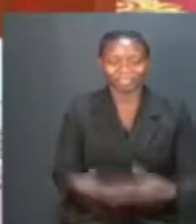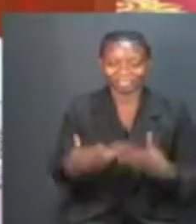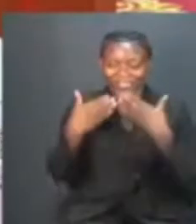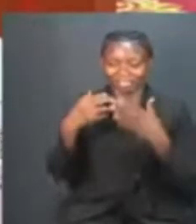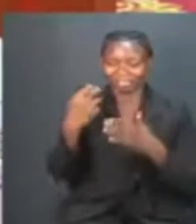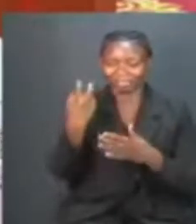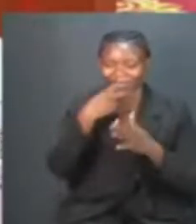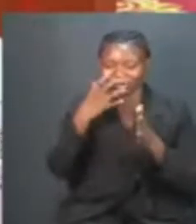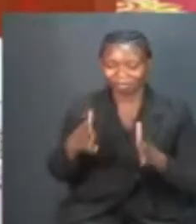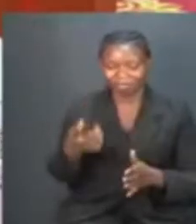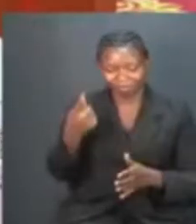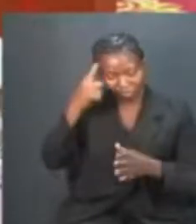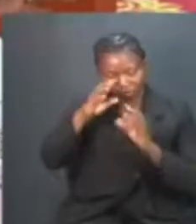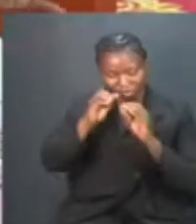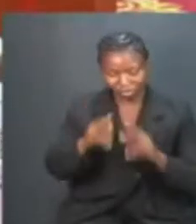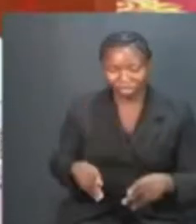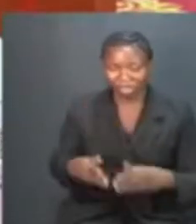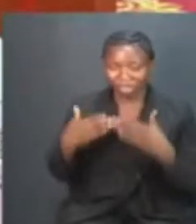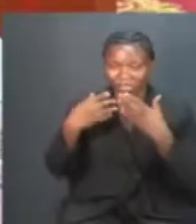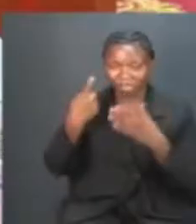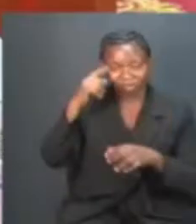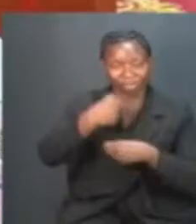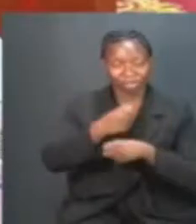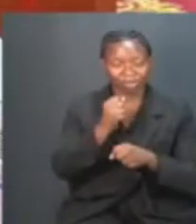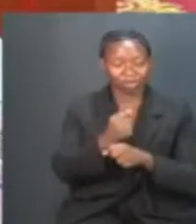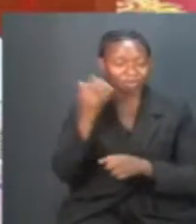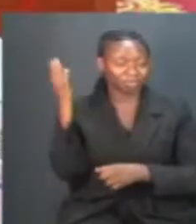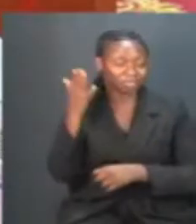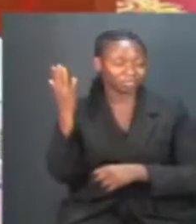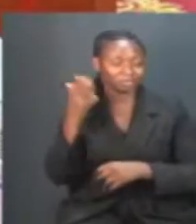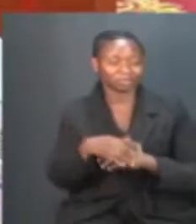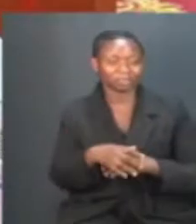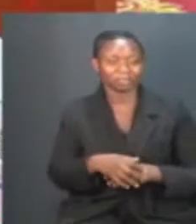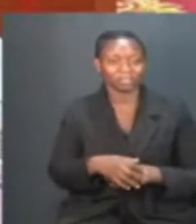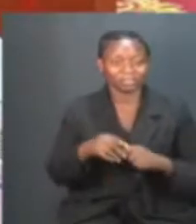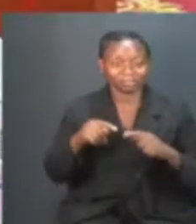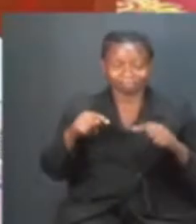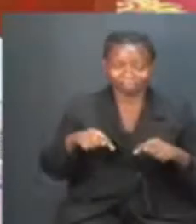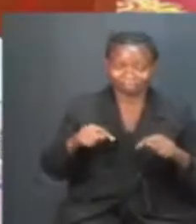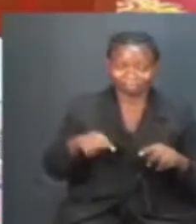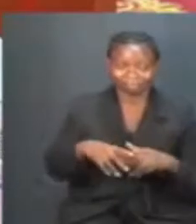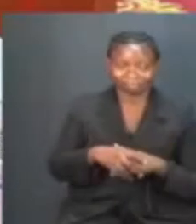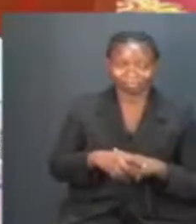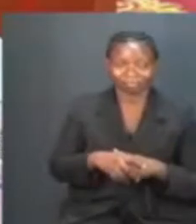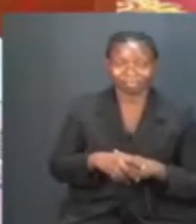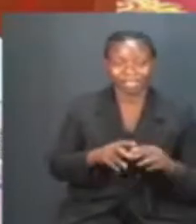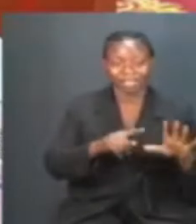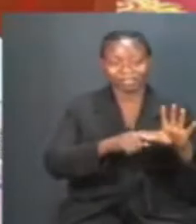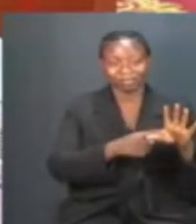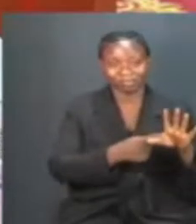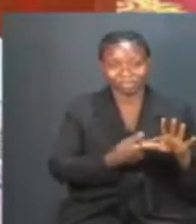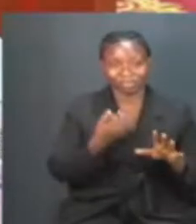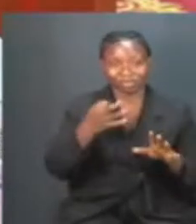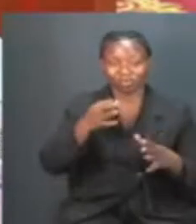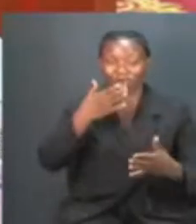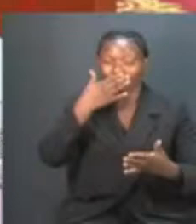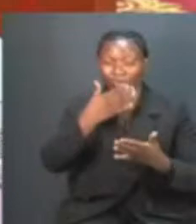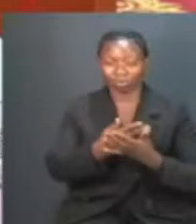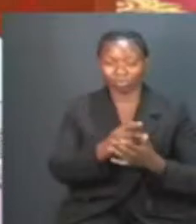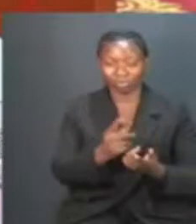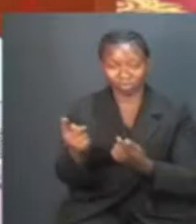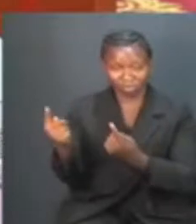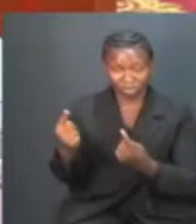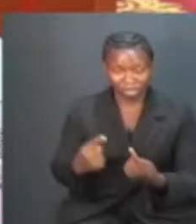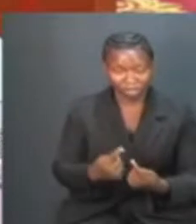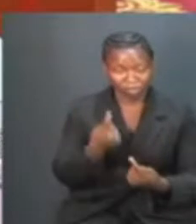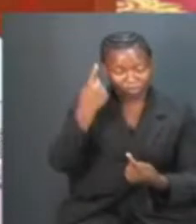very much for this opportunity, and thank you for the maker of the statement. This is the beginning of good things to come for